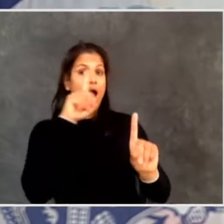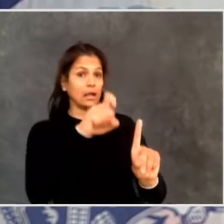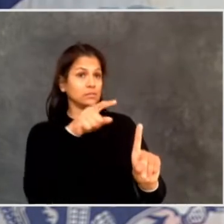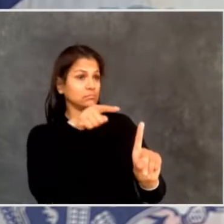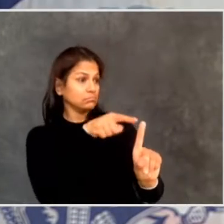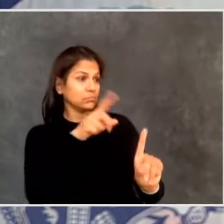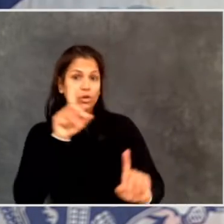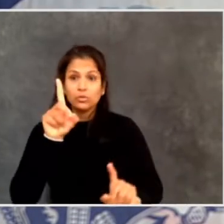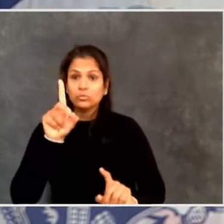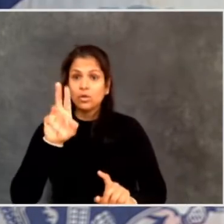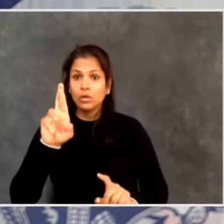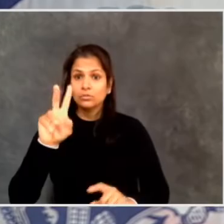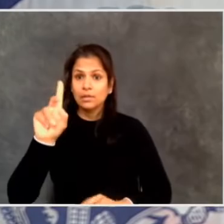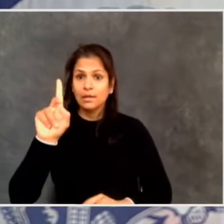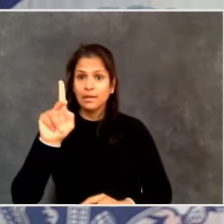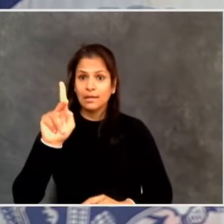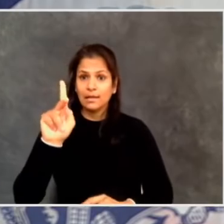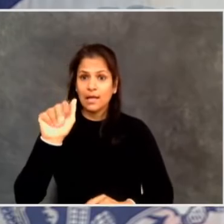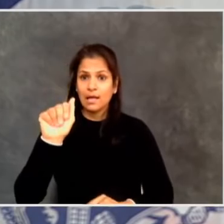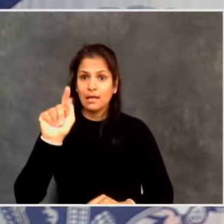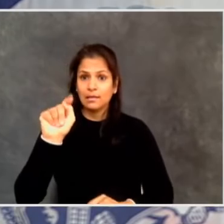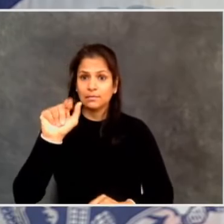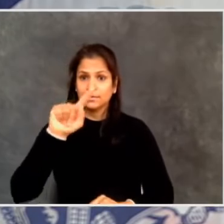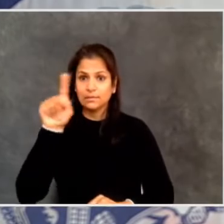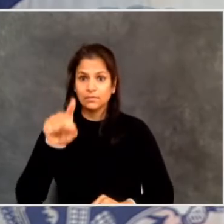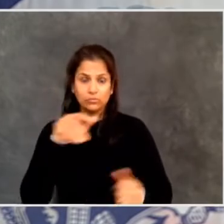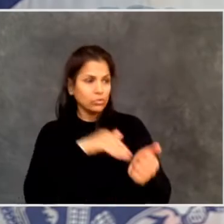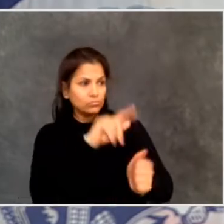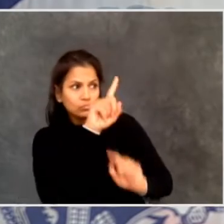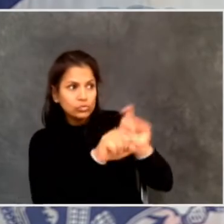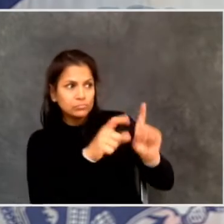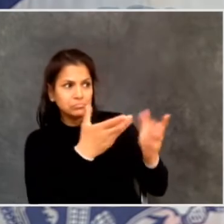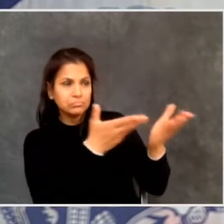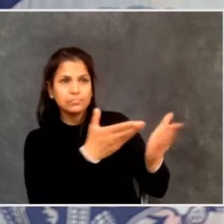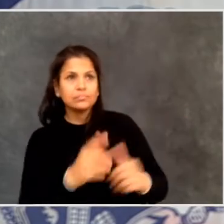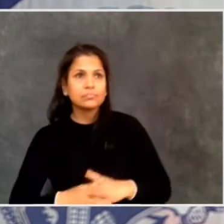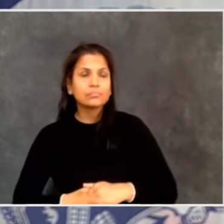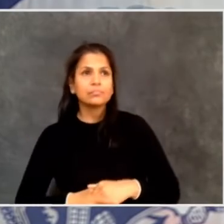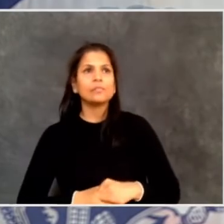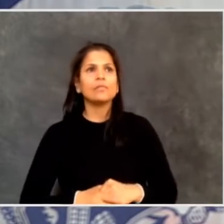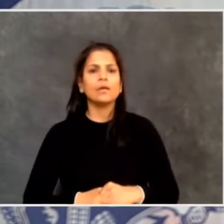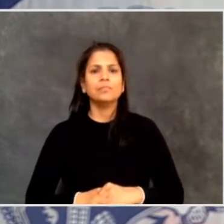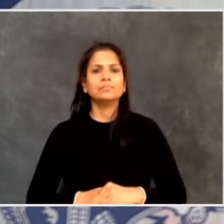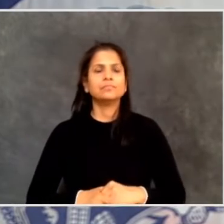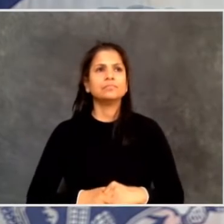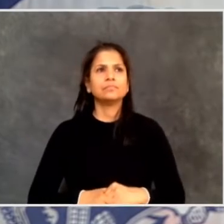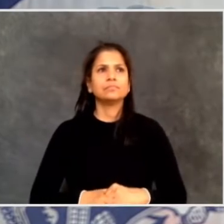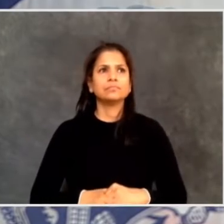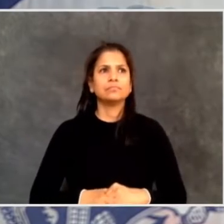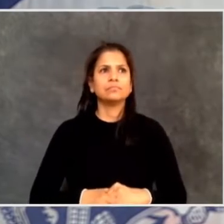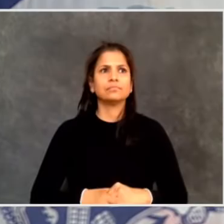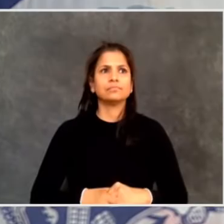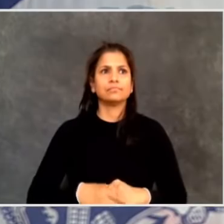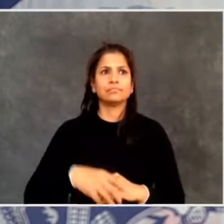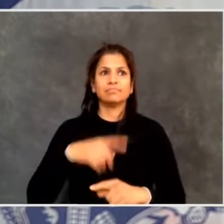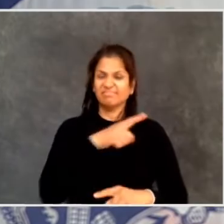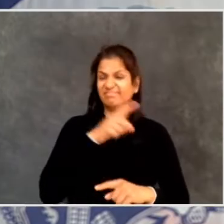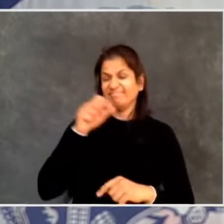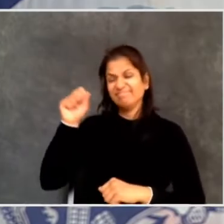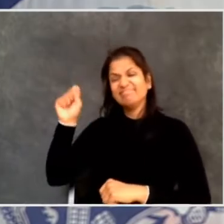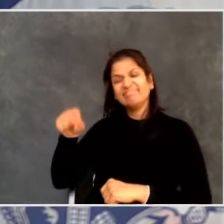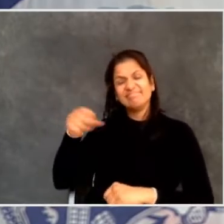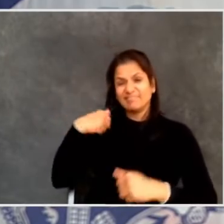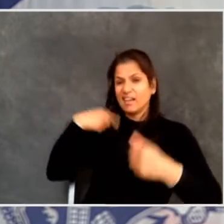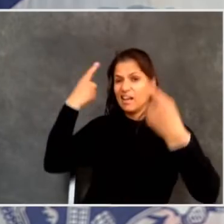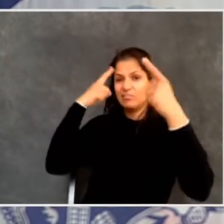two of you have so smartly said, that lower income people also live more likely in multi-generational